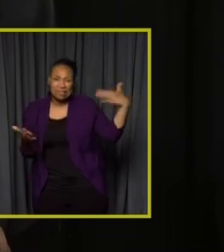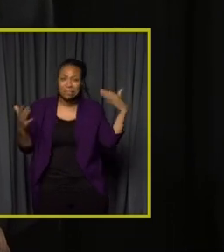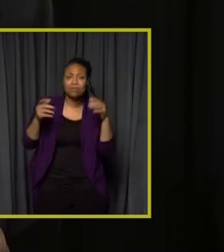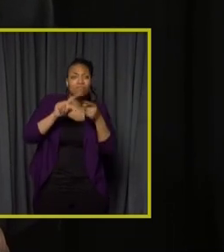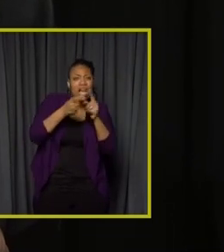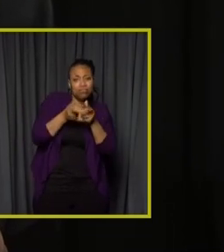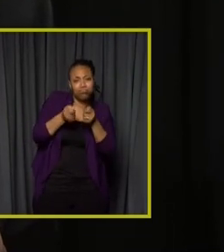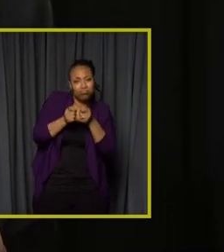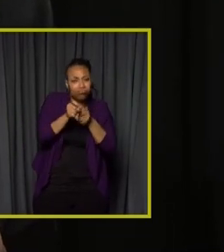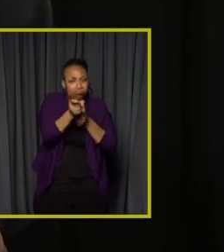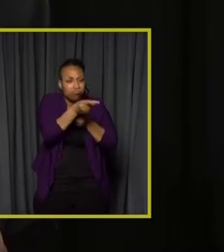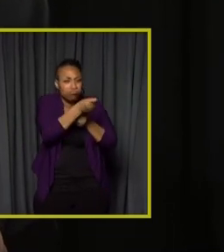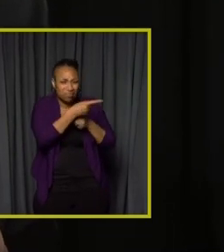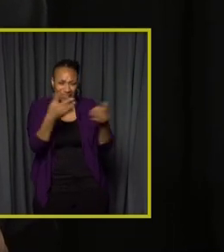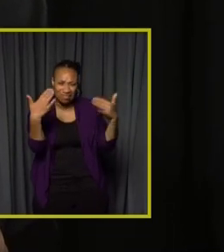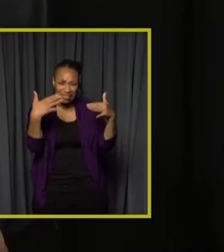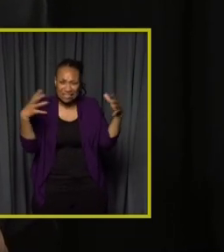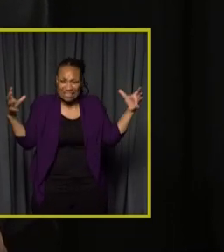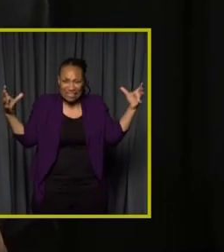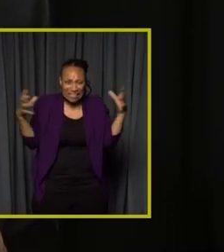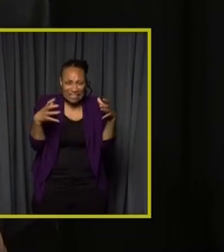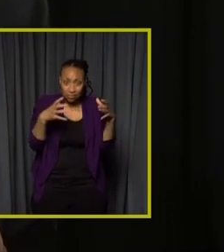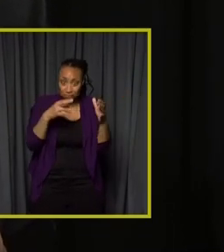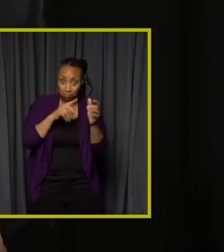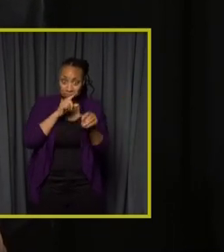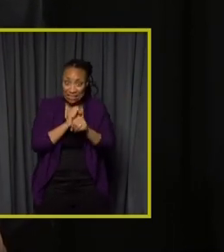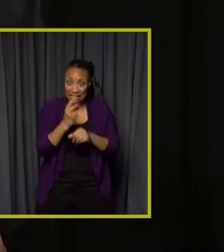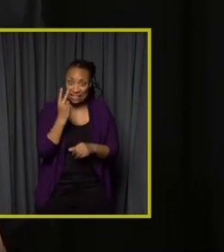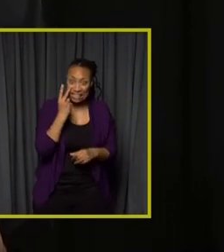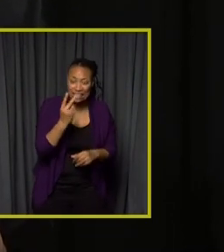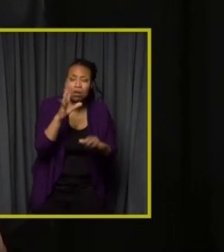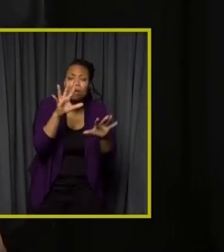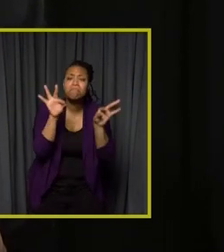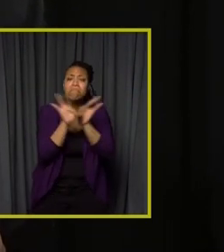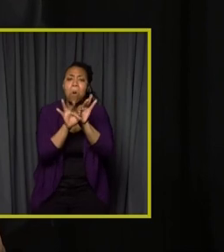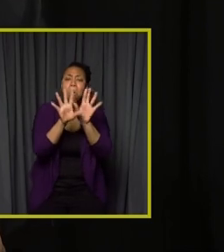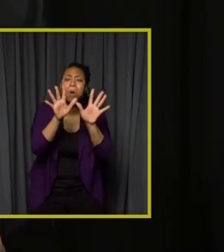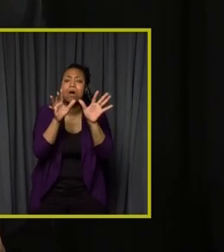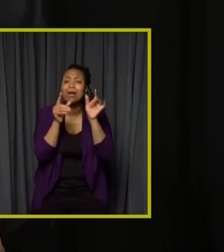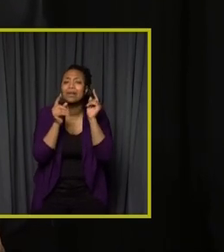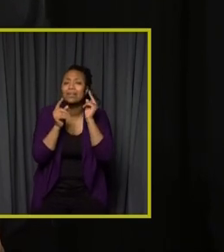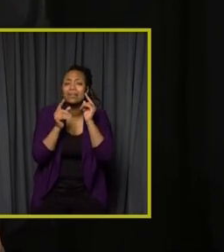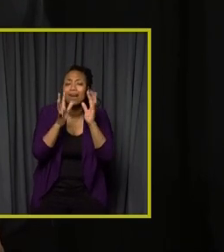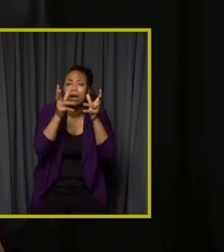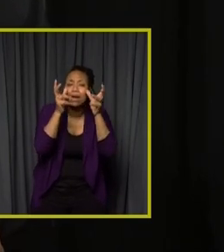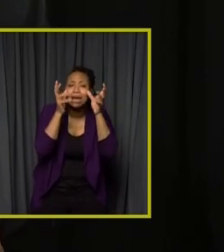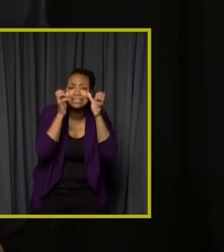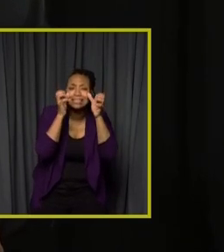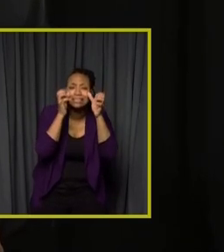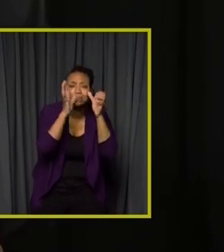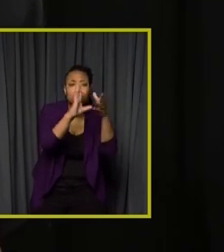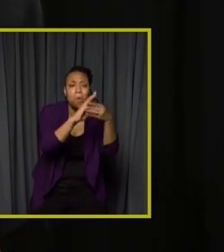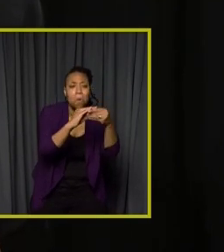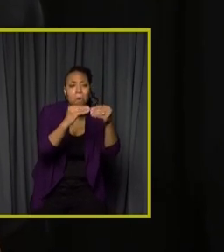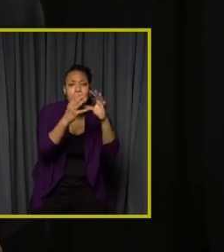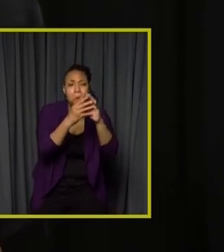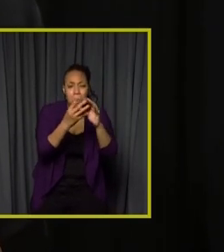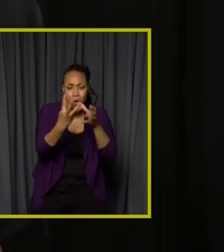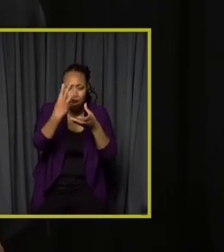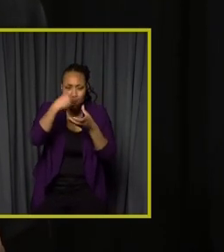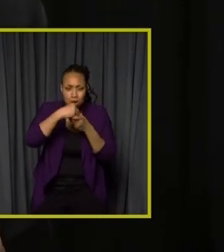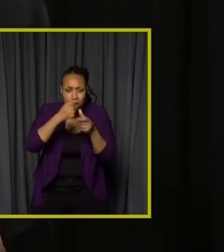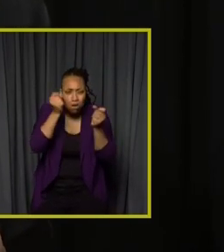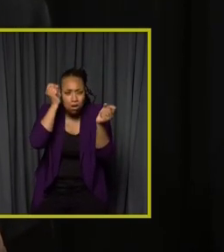these faces and hear these voices, you'll join this movement and you'll understand why America has to face this